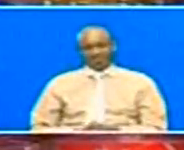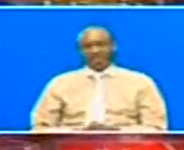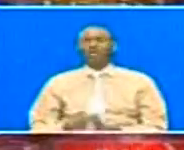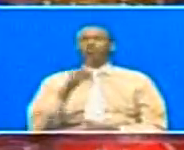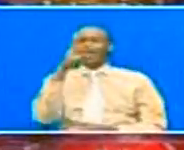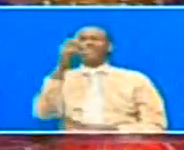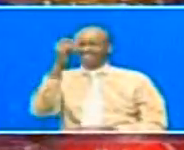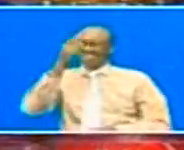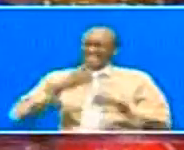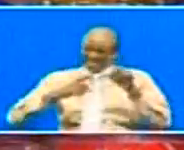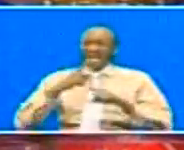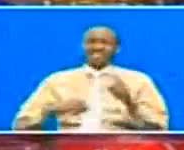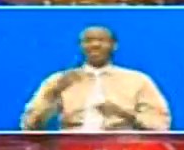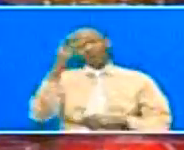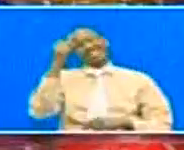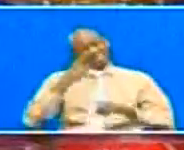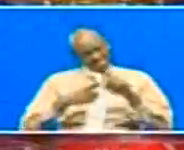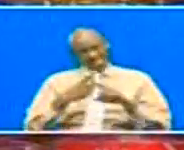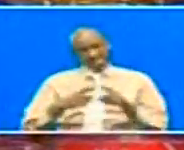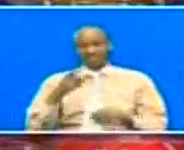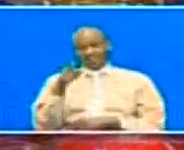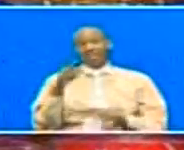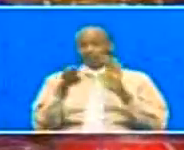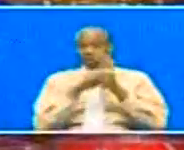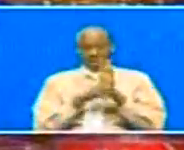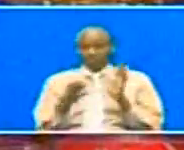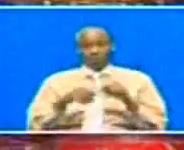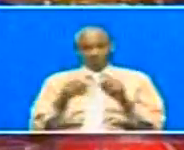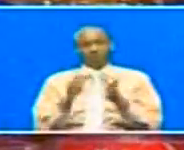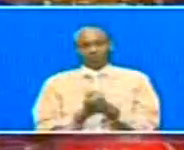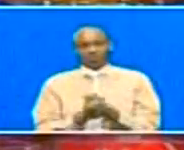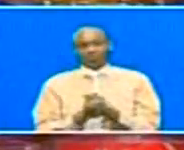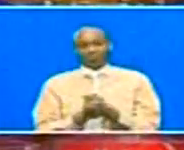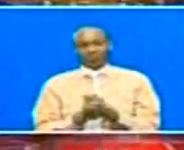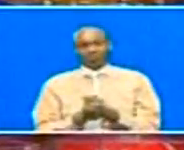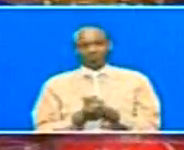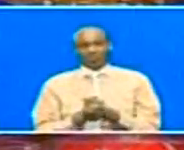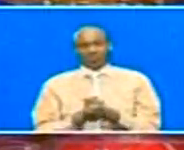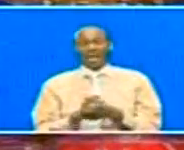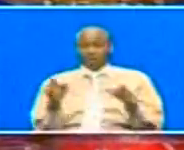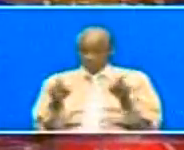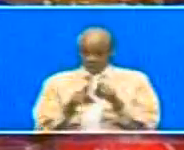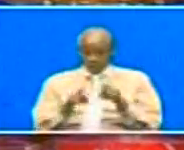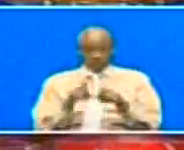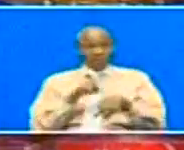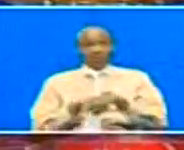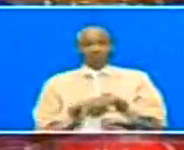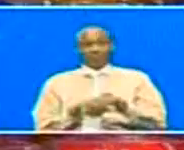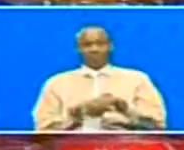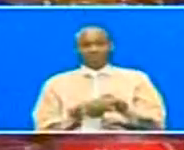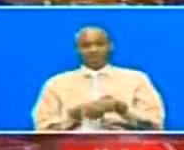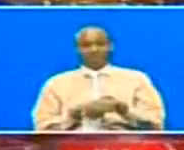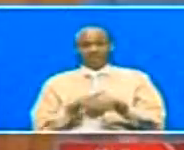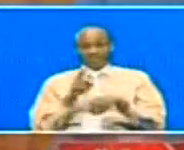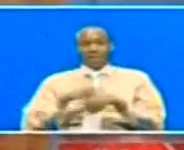20 years? Yes, I did that show for 20 years. And there were other... And, even when there